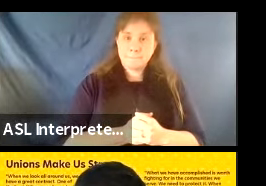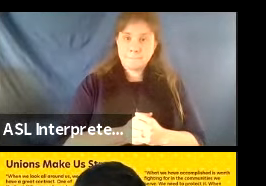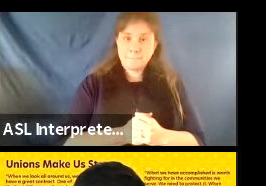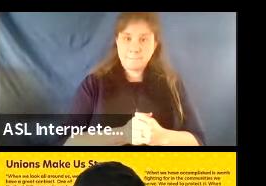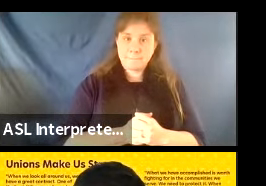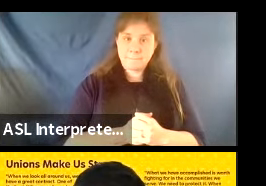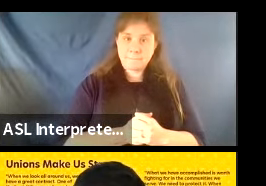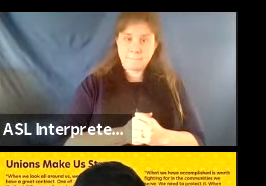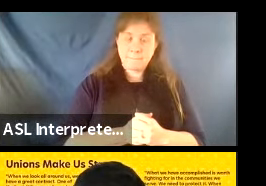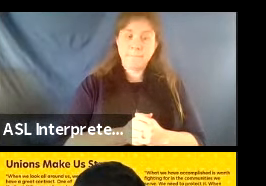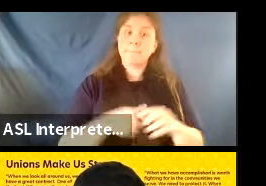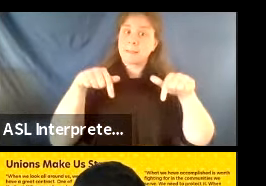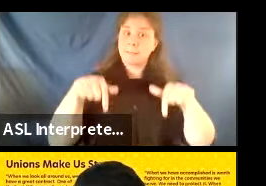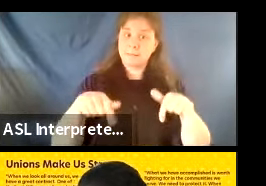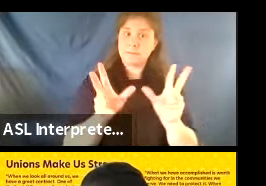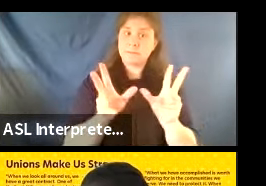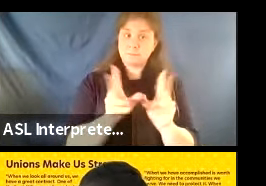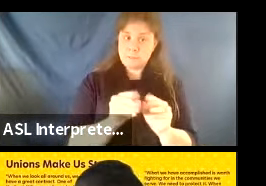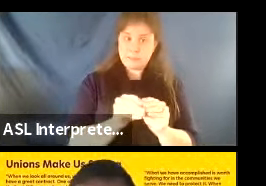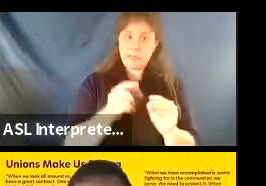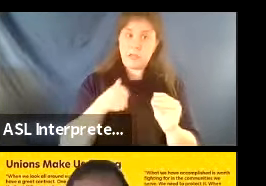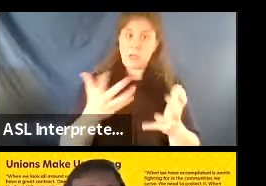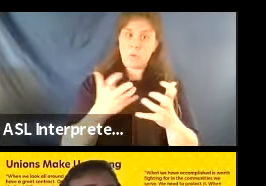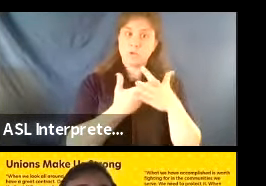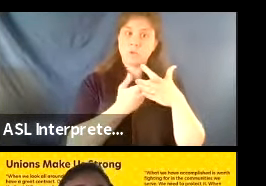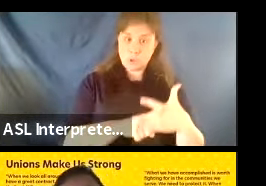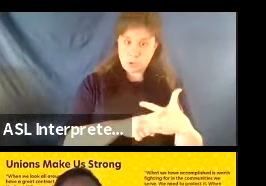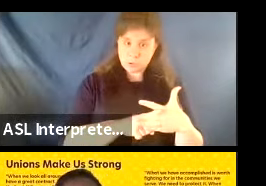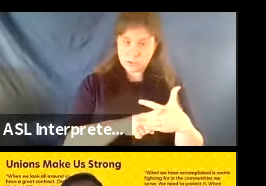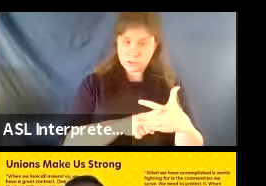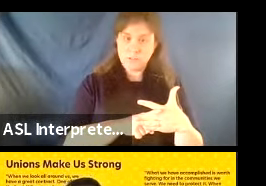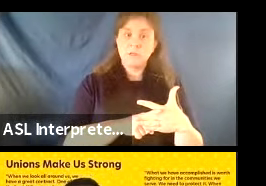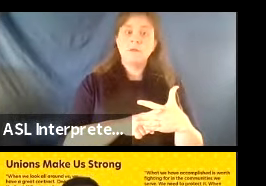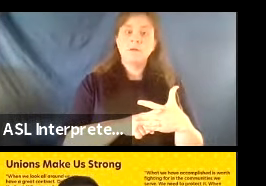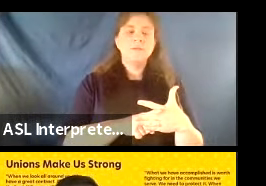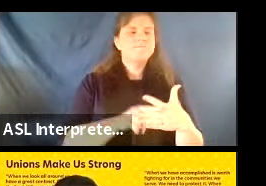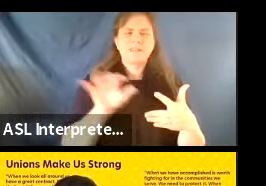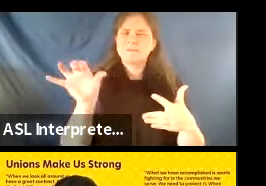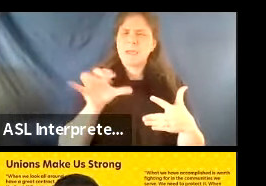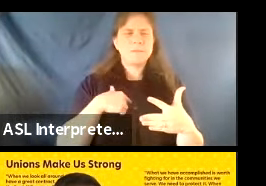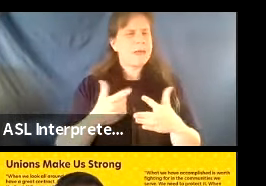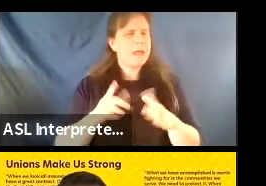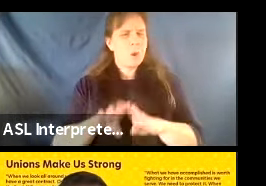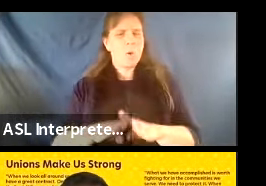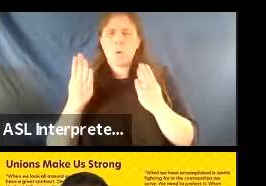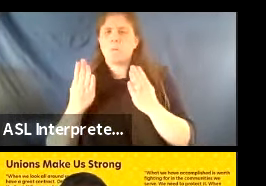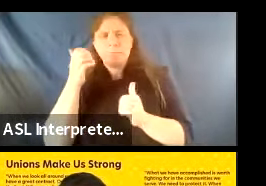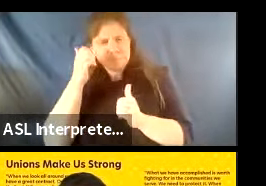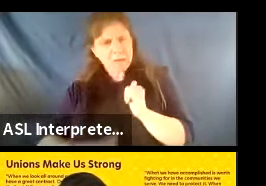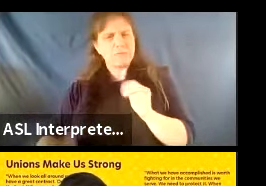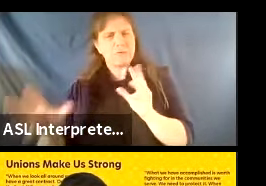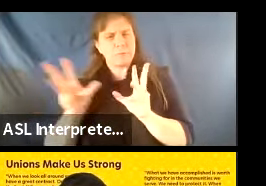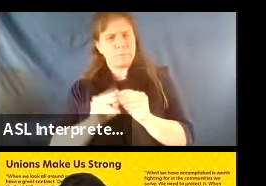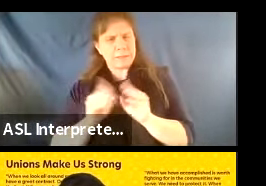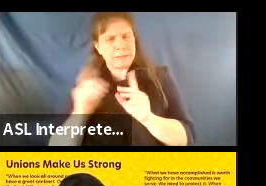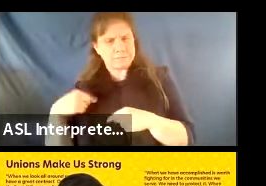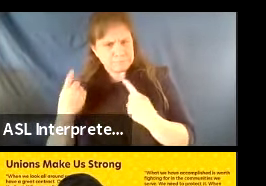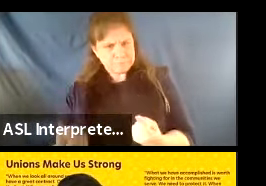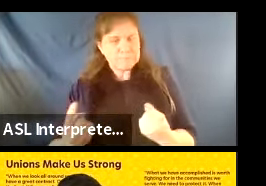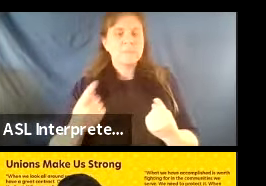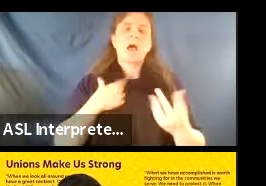start this meeting by anchoring again, as I try to open every meeting, in the values